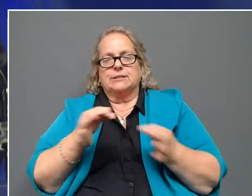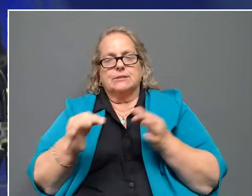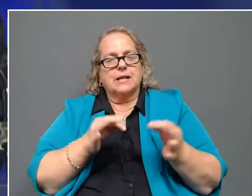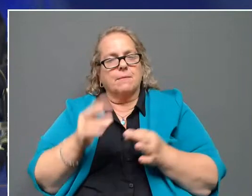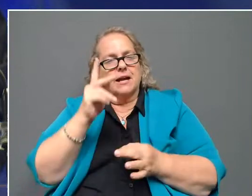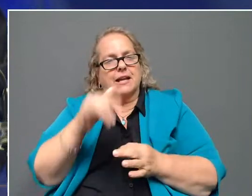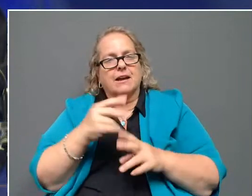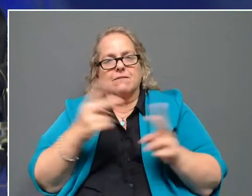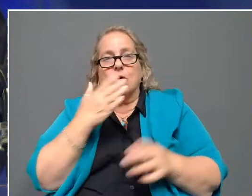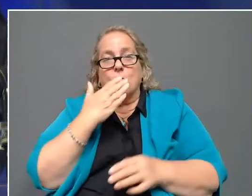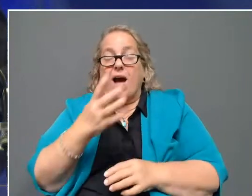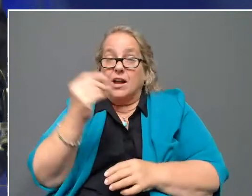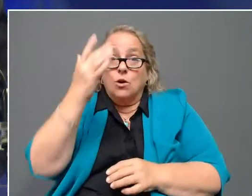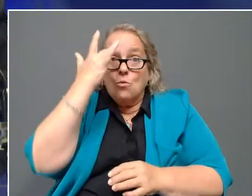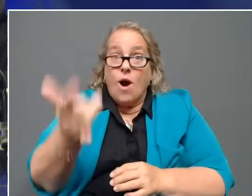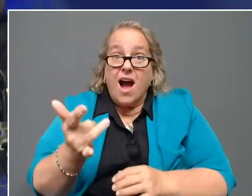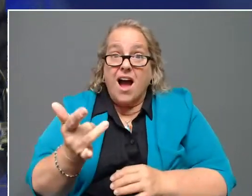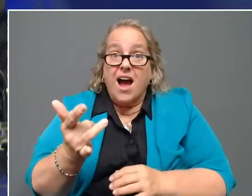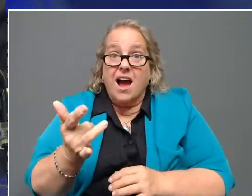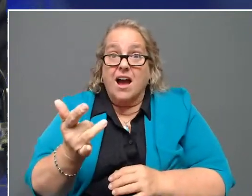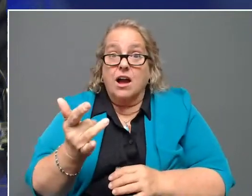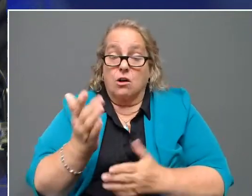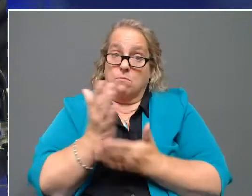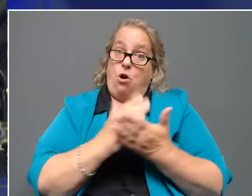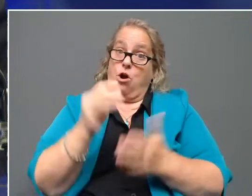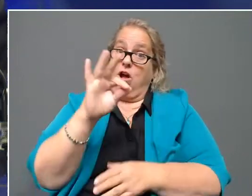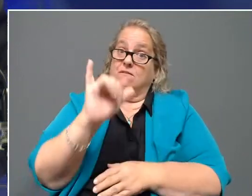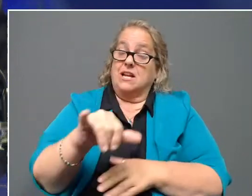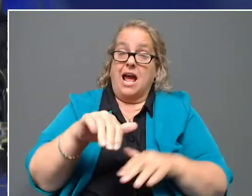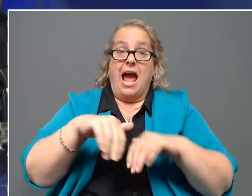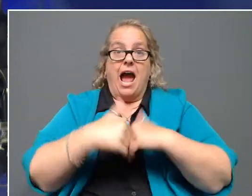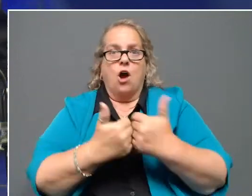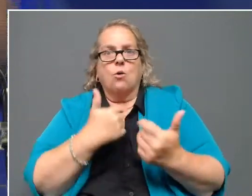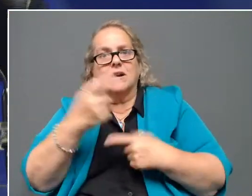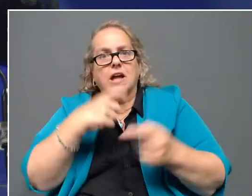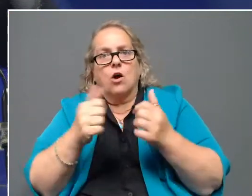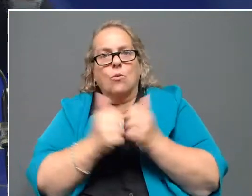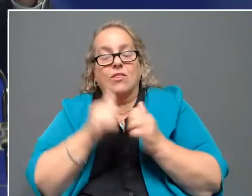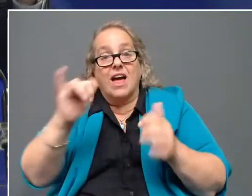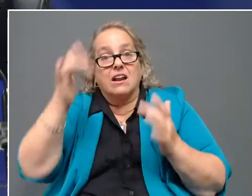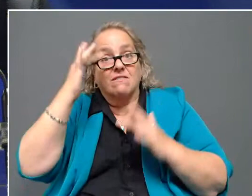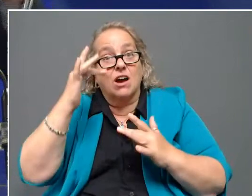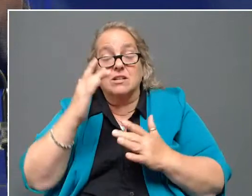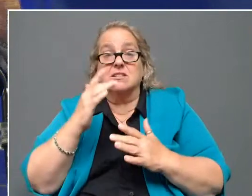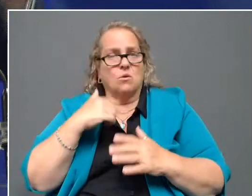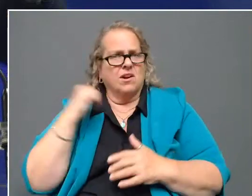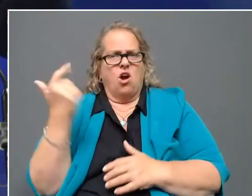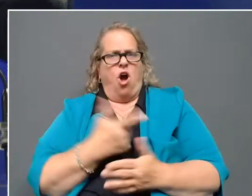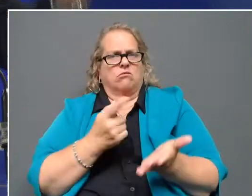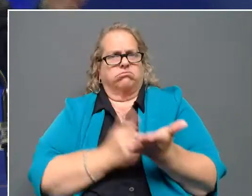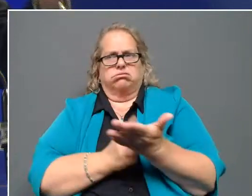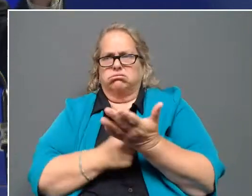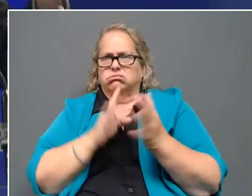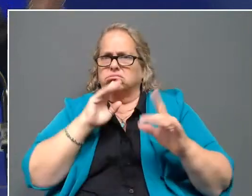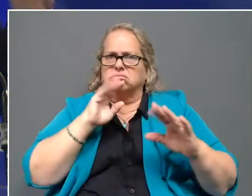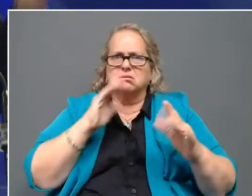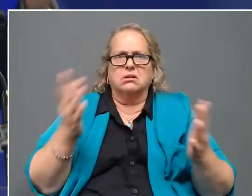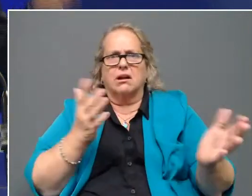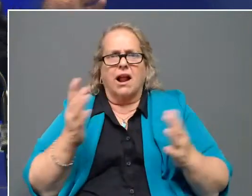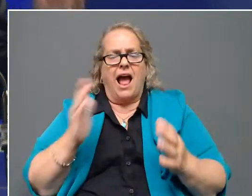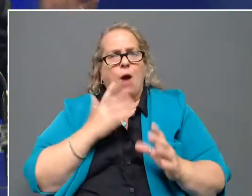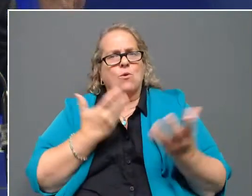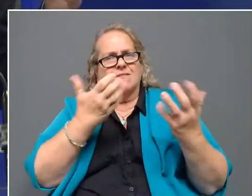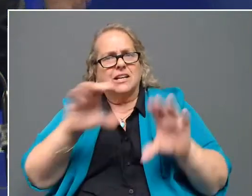why? Part of it, how we've dealt with this virus, and they all talk about it. Part of it is the investments that you all, that GE and our workers, have